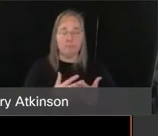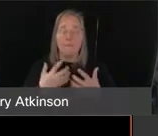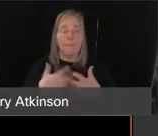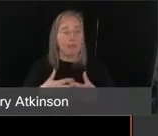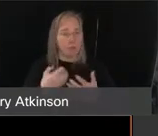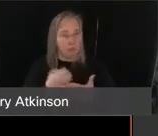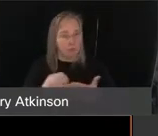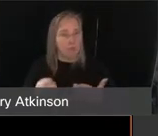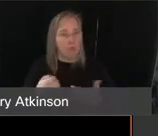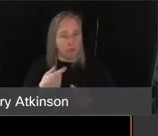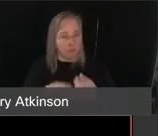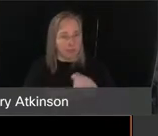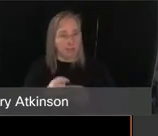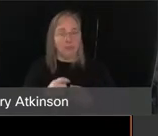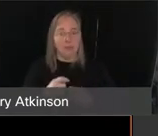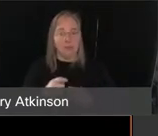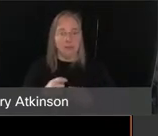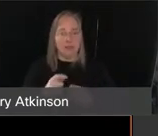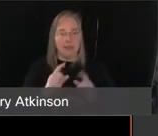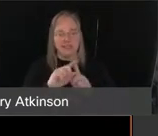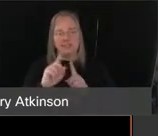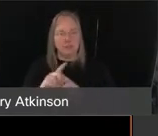replacement at these various sites.